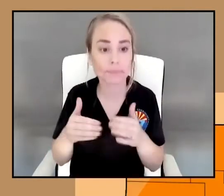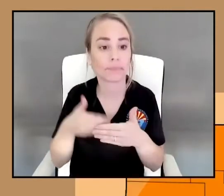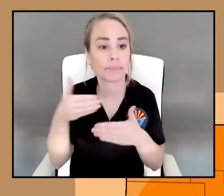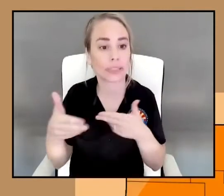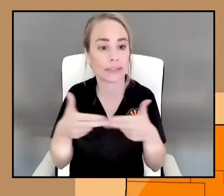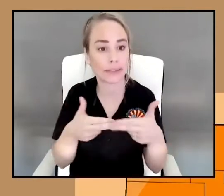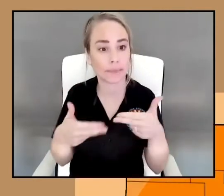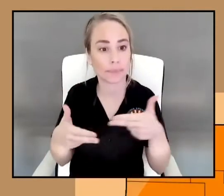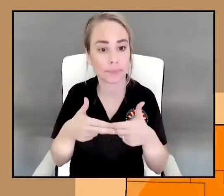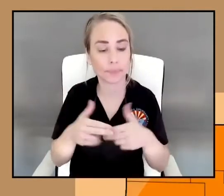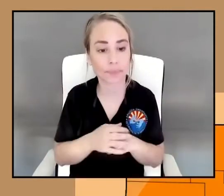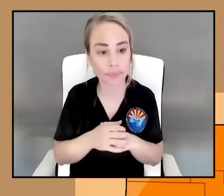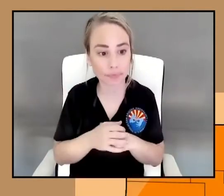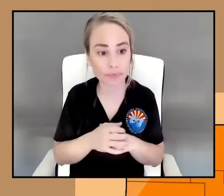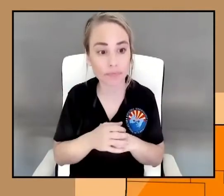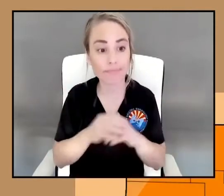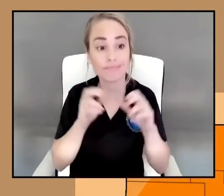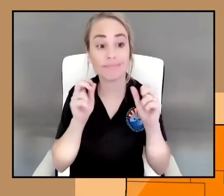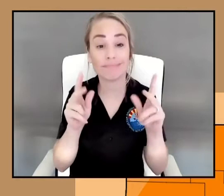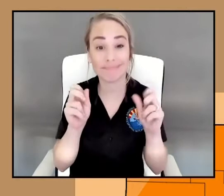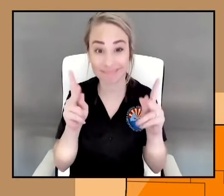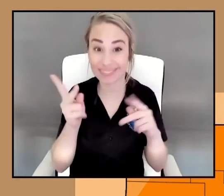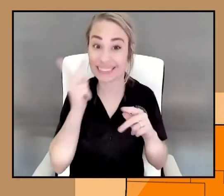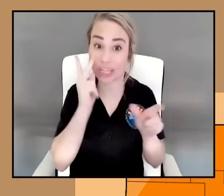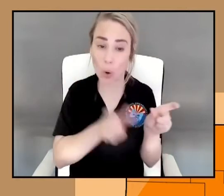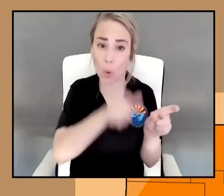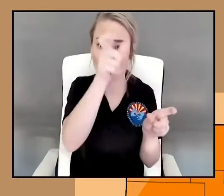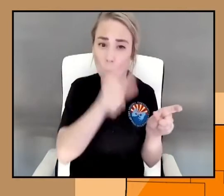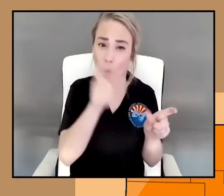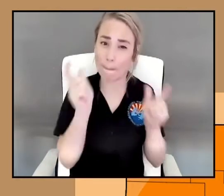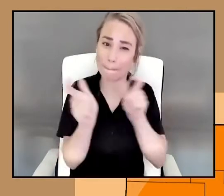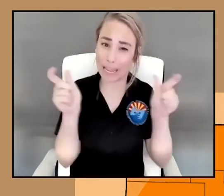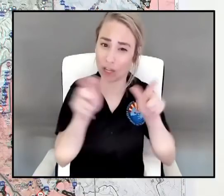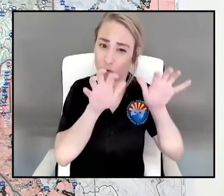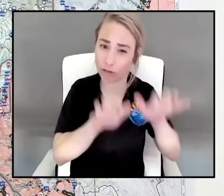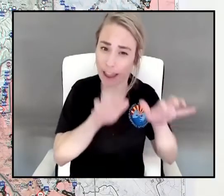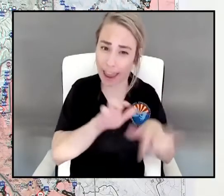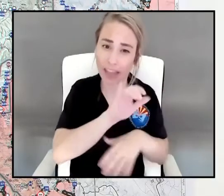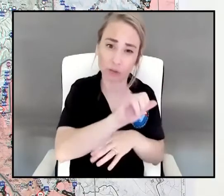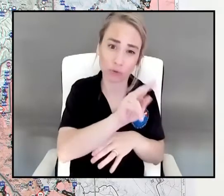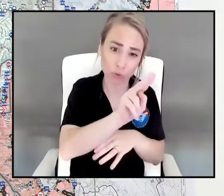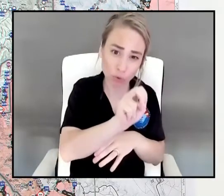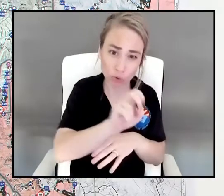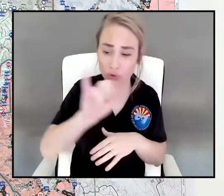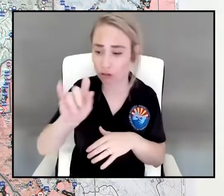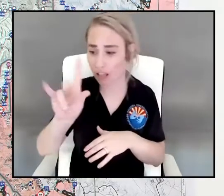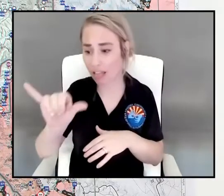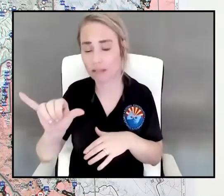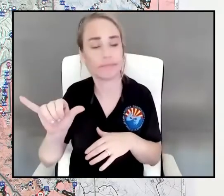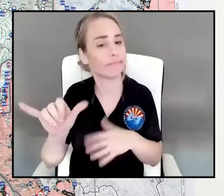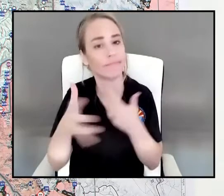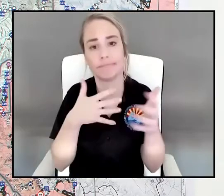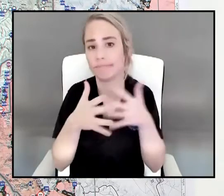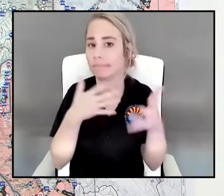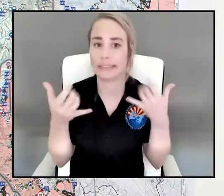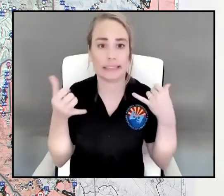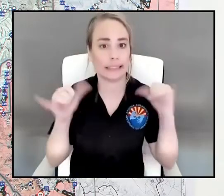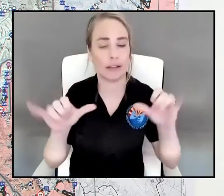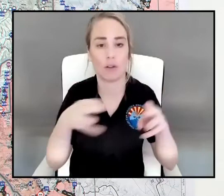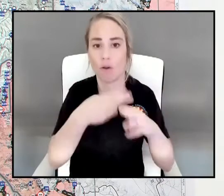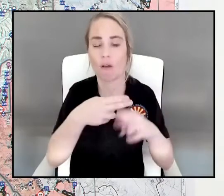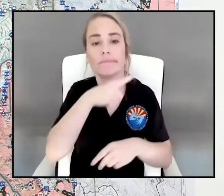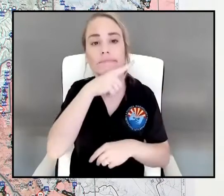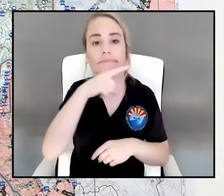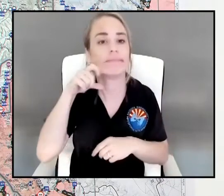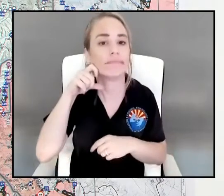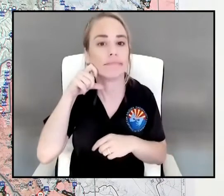Okay, so even with all that rain that we had in June and early July, we are still considered in severe drought